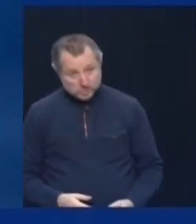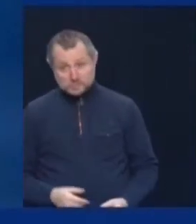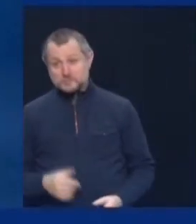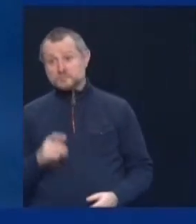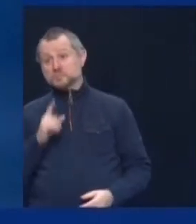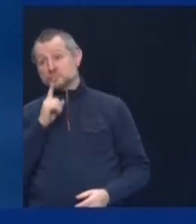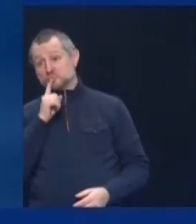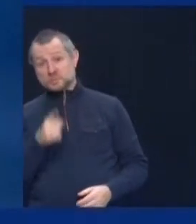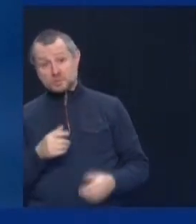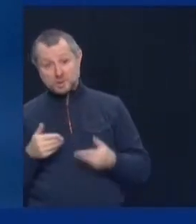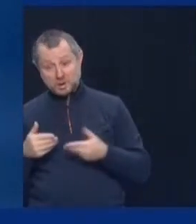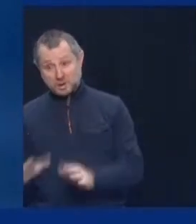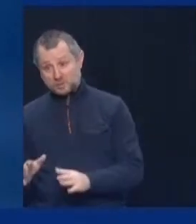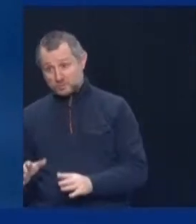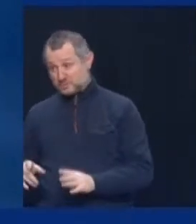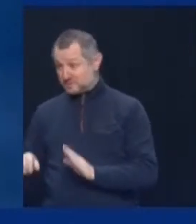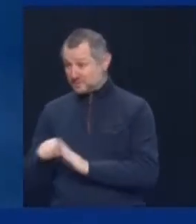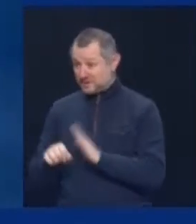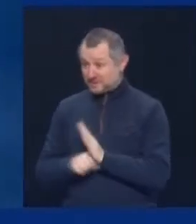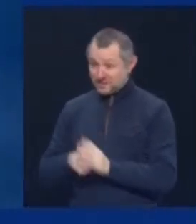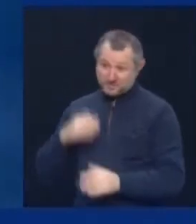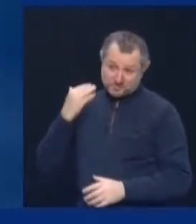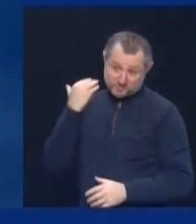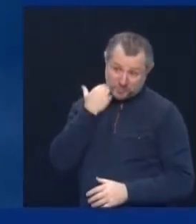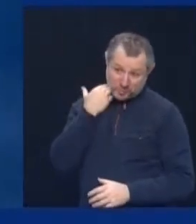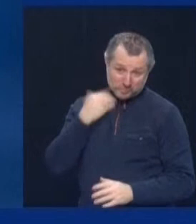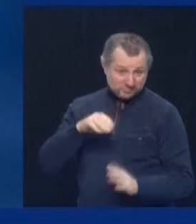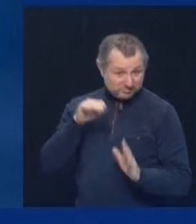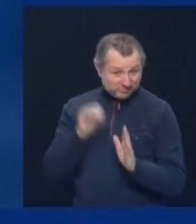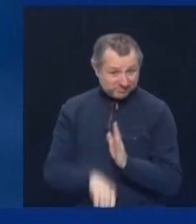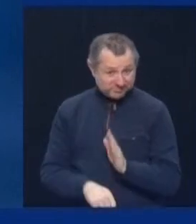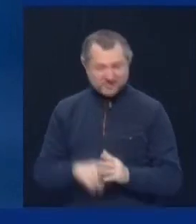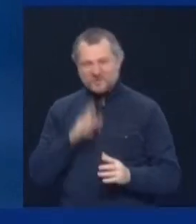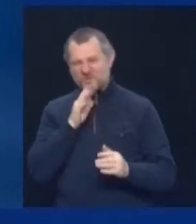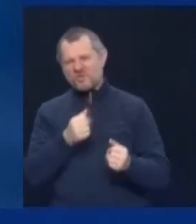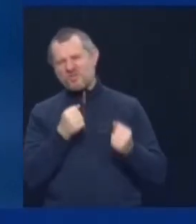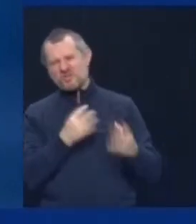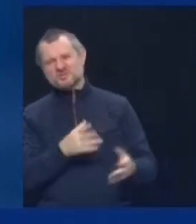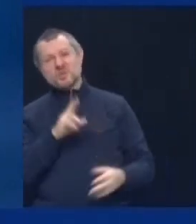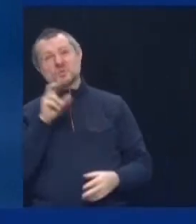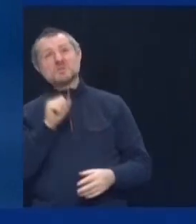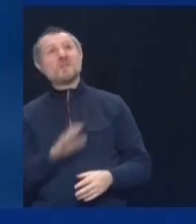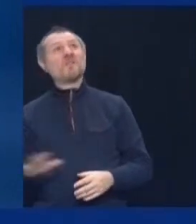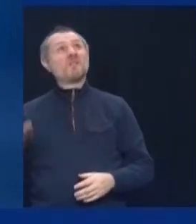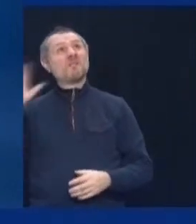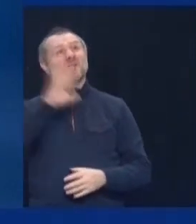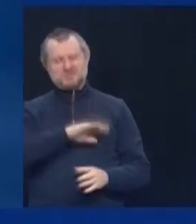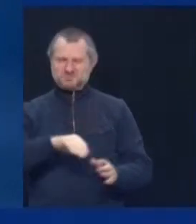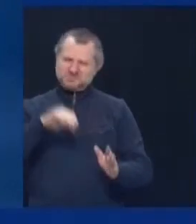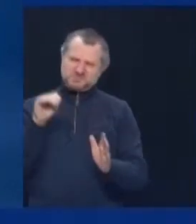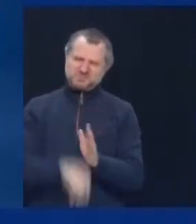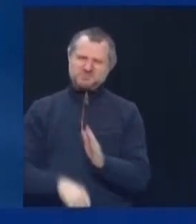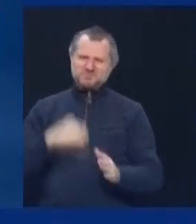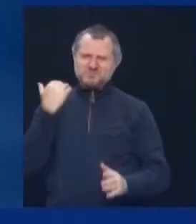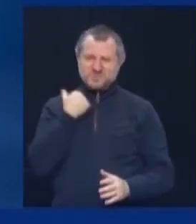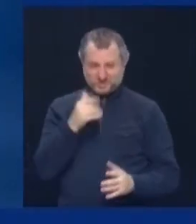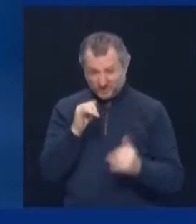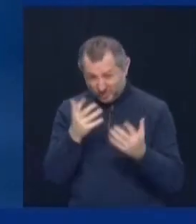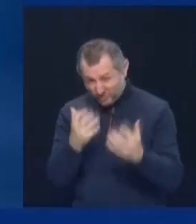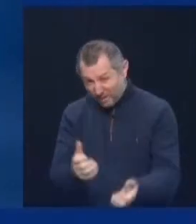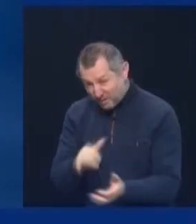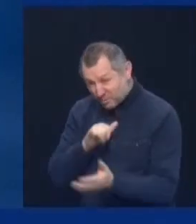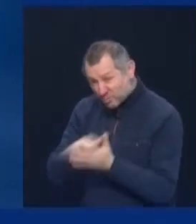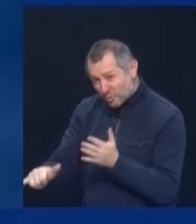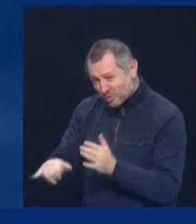bankrupt states, you bankrupt the nation. You really want to bankrupt New York? What would that do to